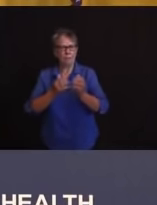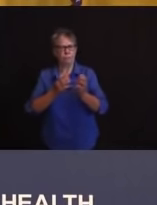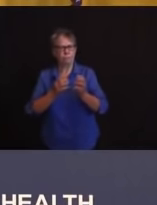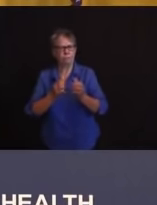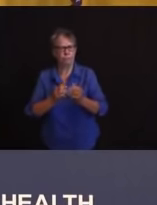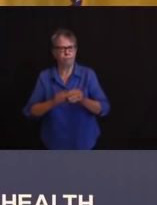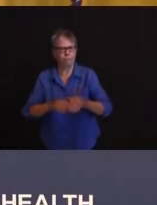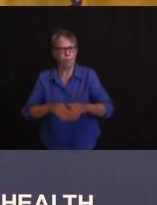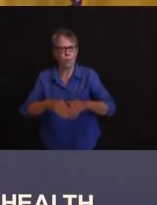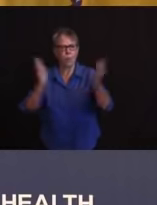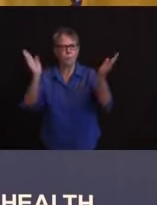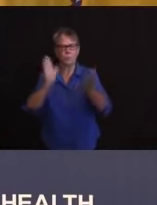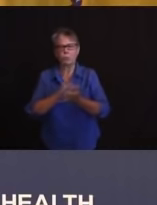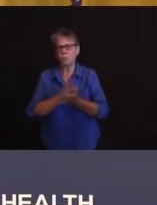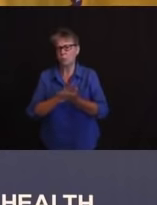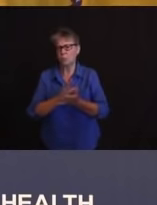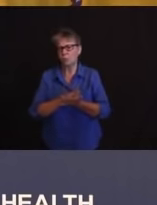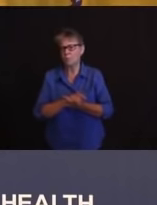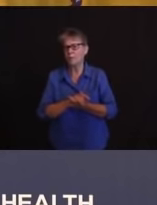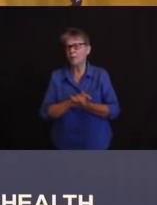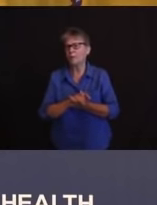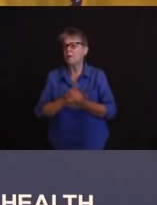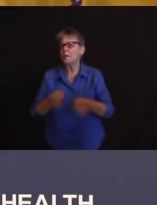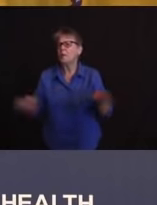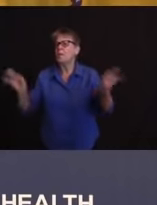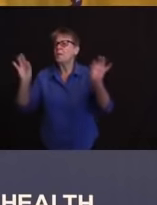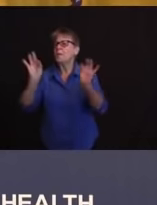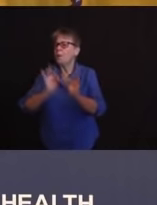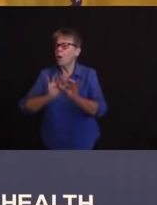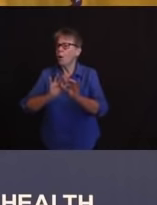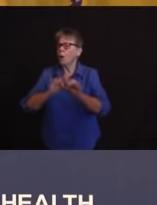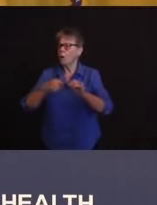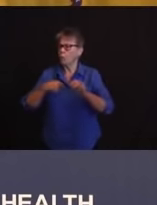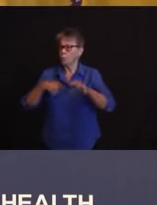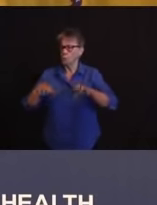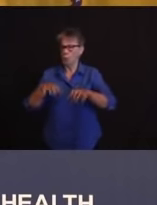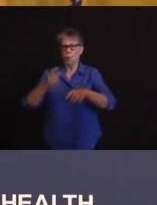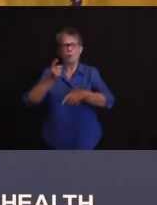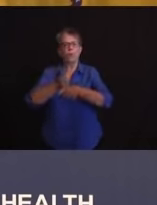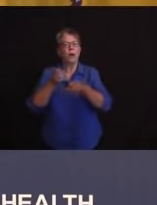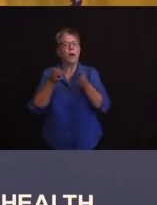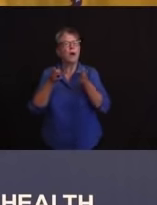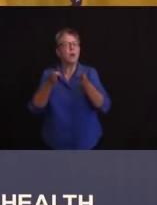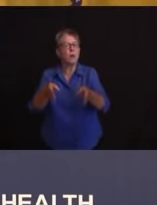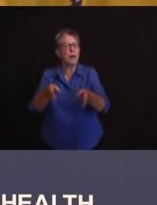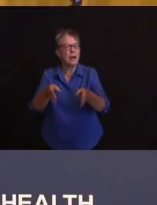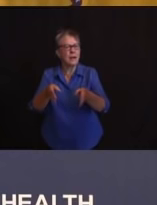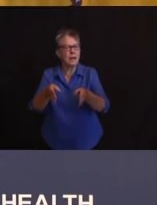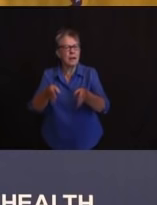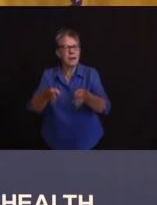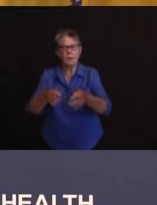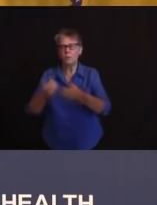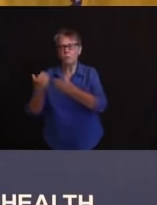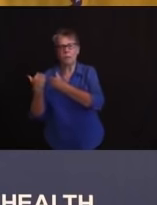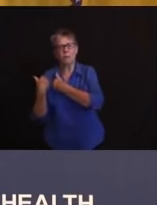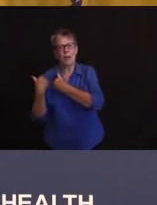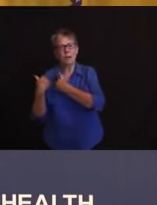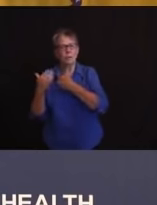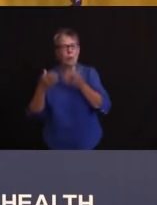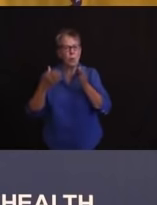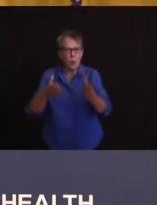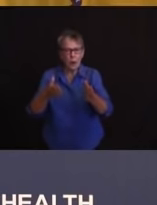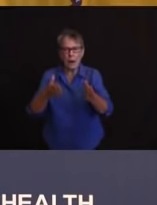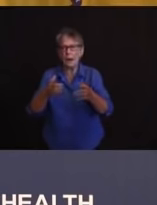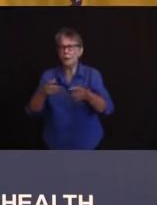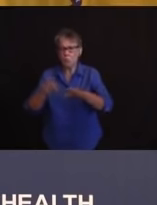going to do it right, responsibly, and only if we can be convinced that we can protect all lives here,